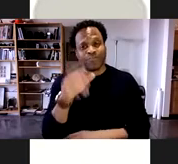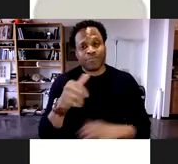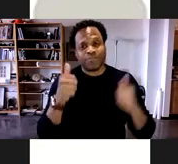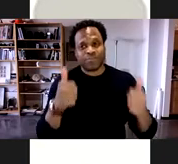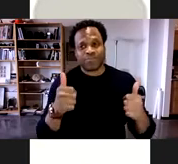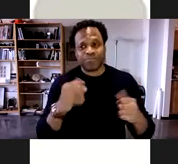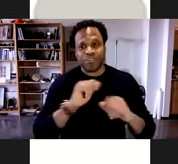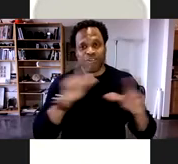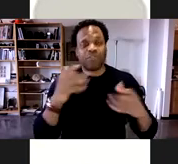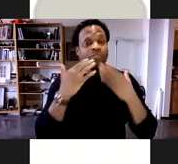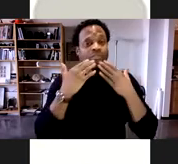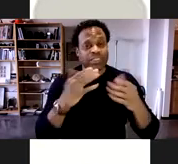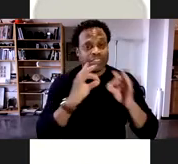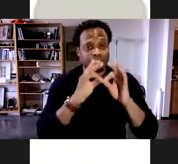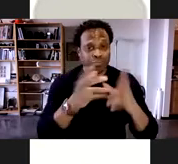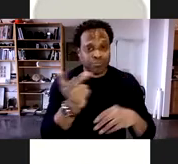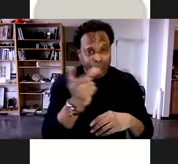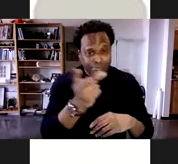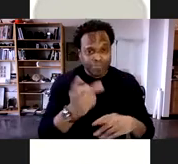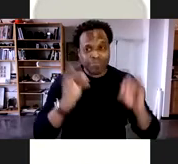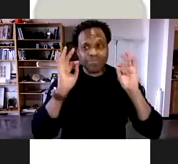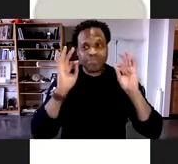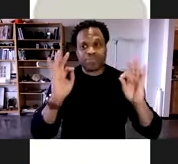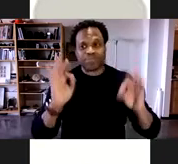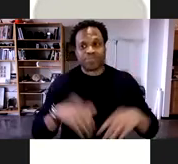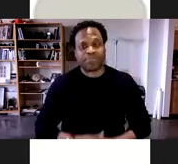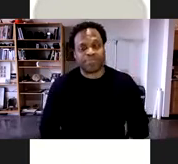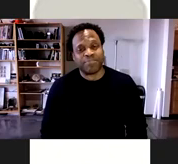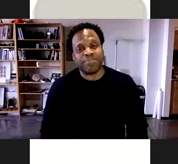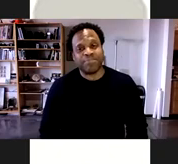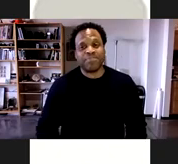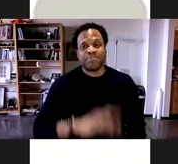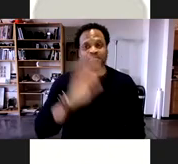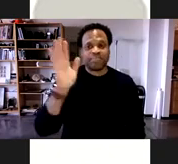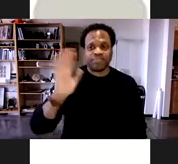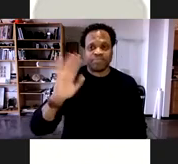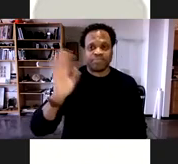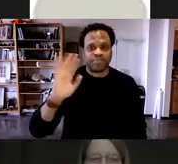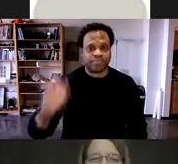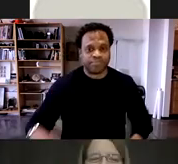and thank you all for coming. Have a wonderful afternoon. And thank you interpreters as well. Thank you.